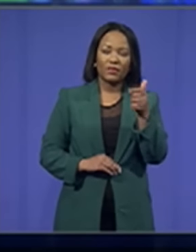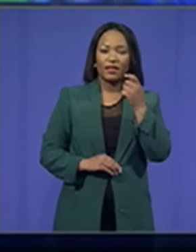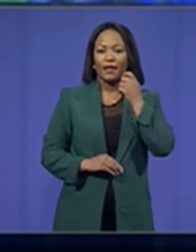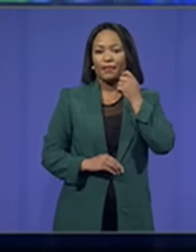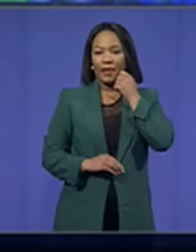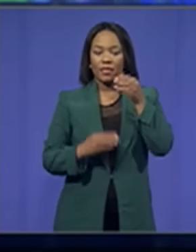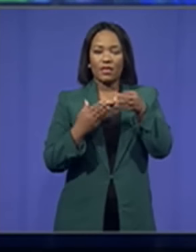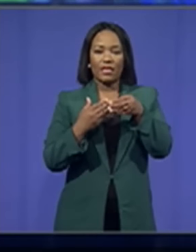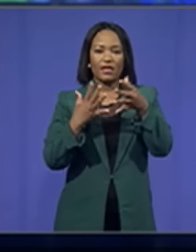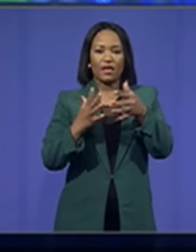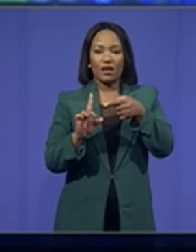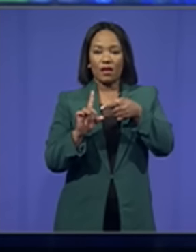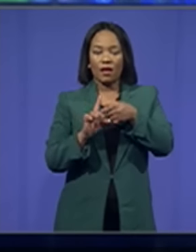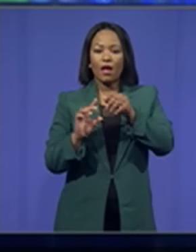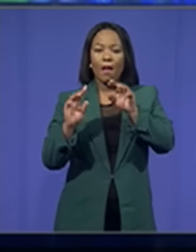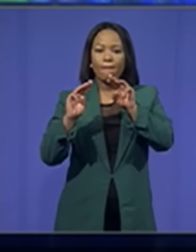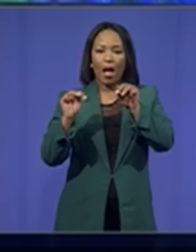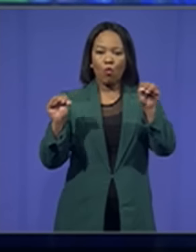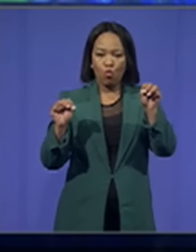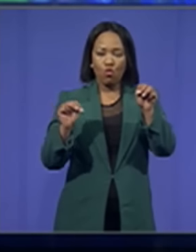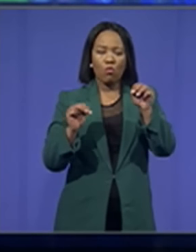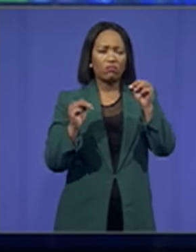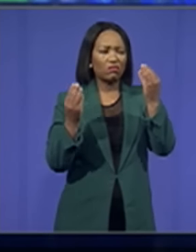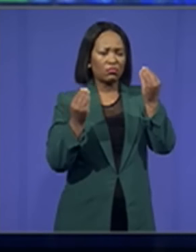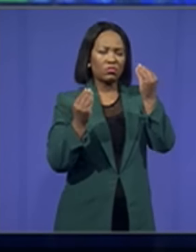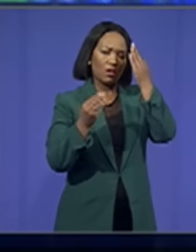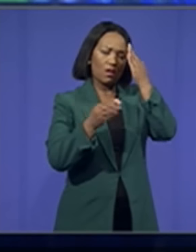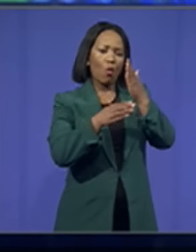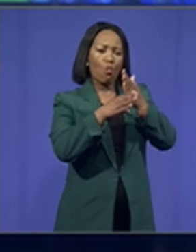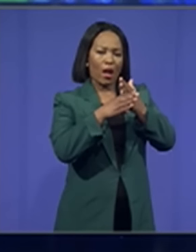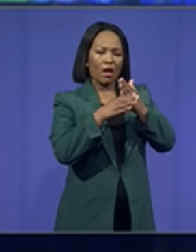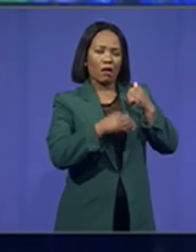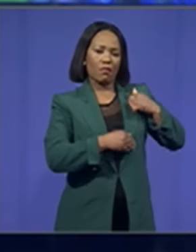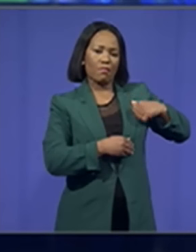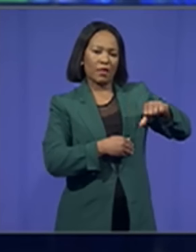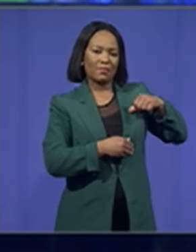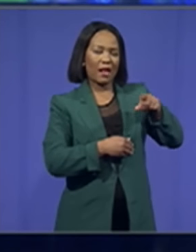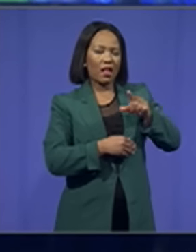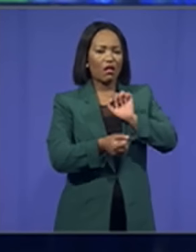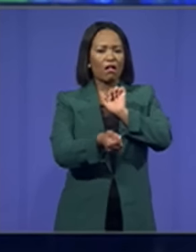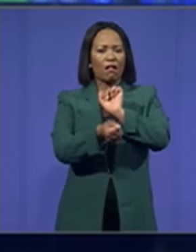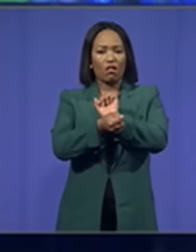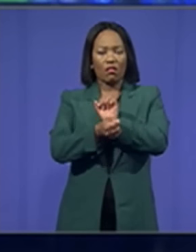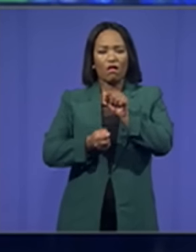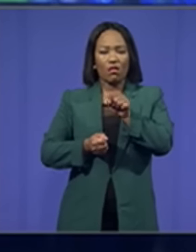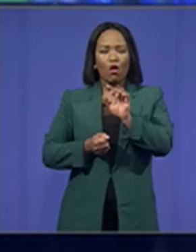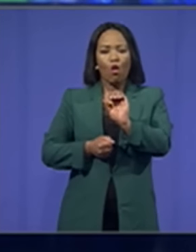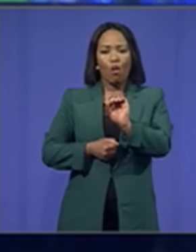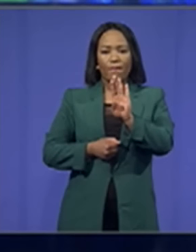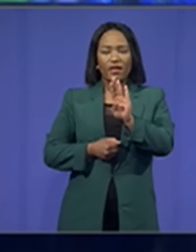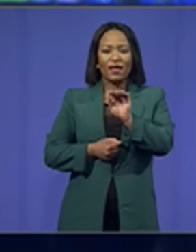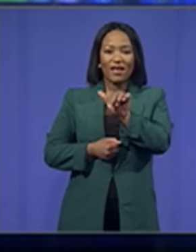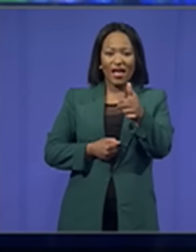tsebahalang dipolotiki Mangaung Metro o tshwere ho latela tshebetso e kopanetsweng ya makala molao Bloemfontein ka mora hore